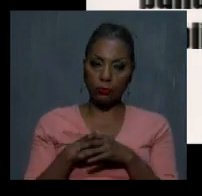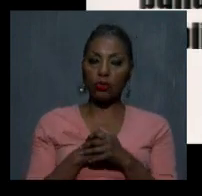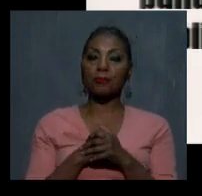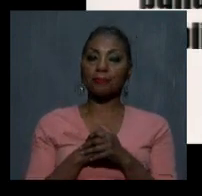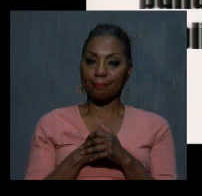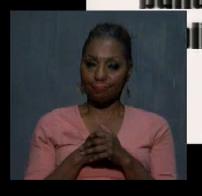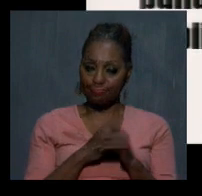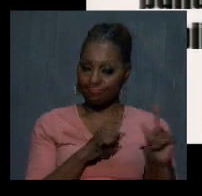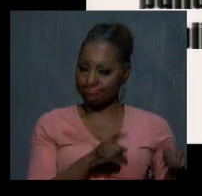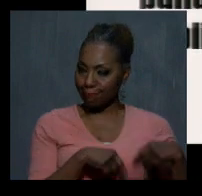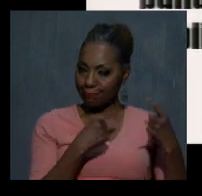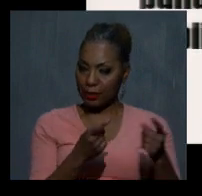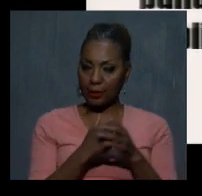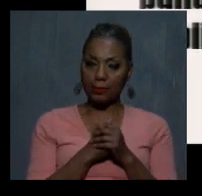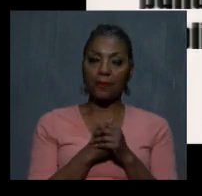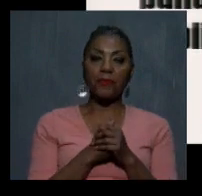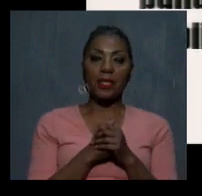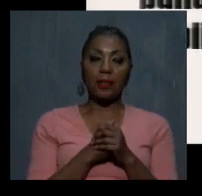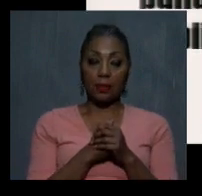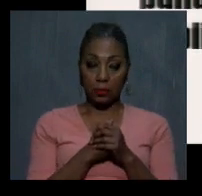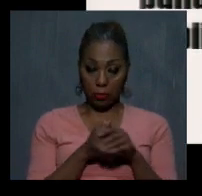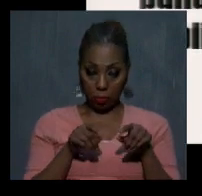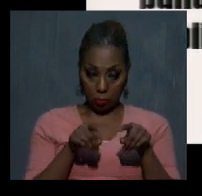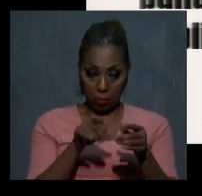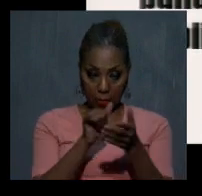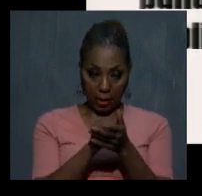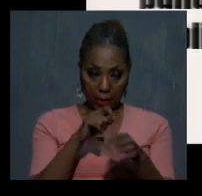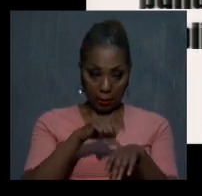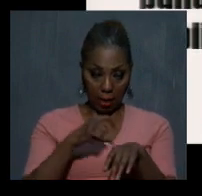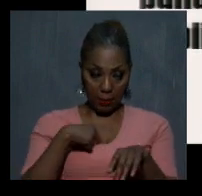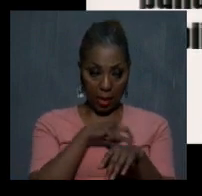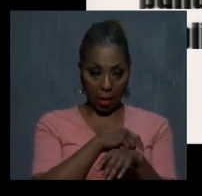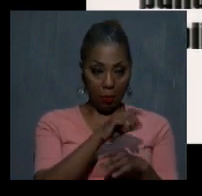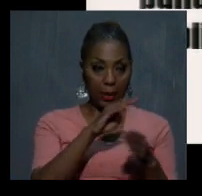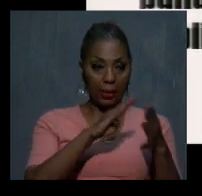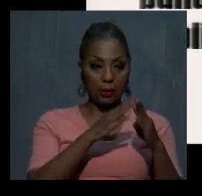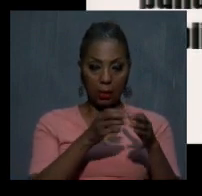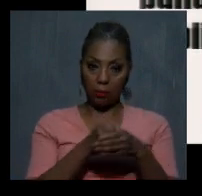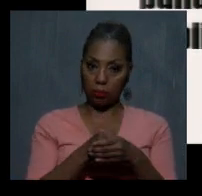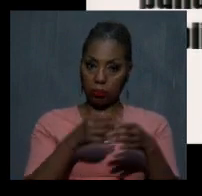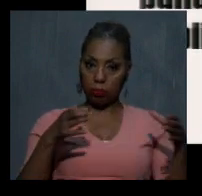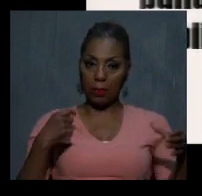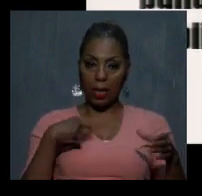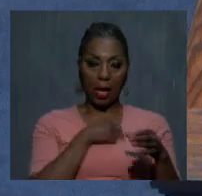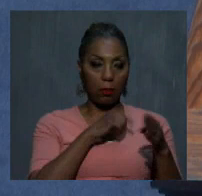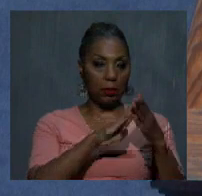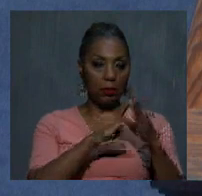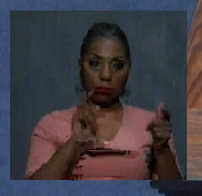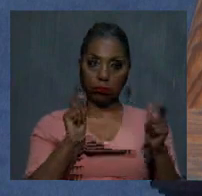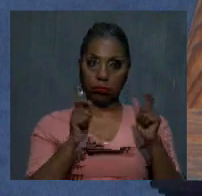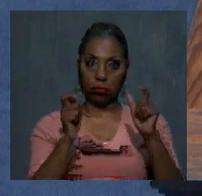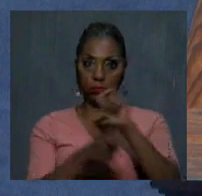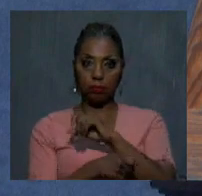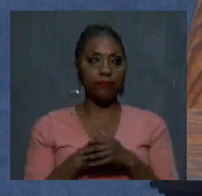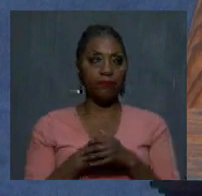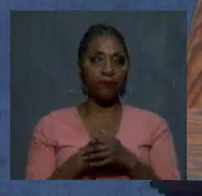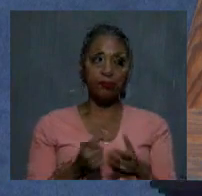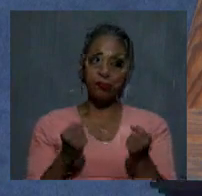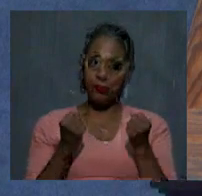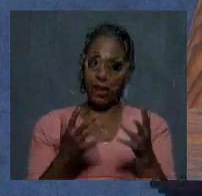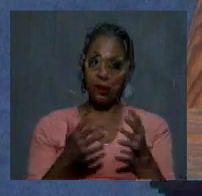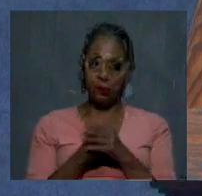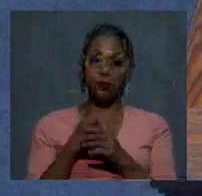past few decades. Time we have watched it spread out and our downtowns transformed among many other changes that we're